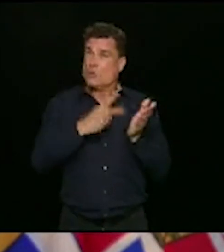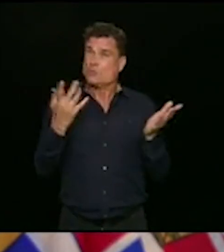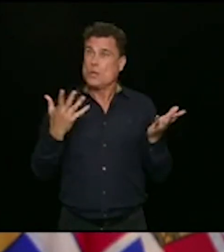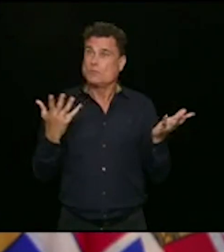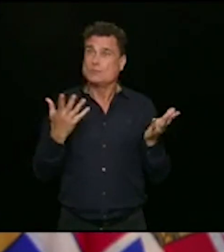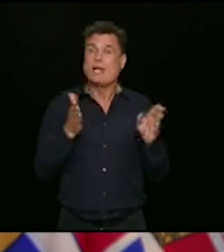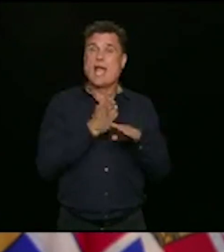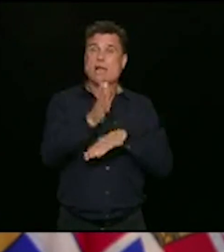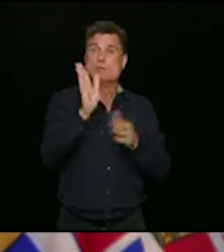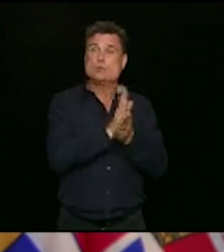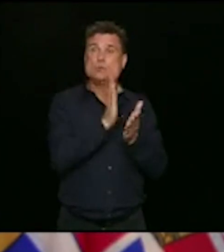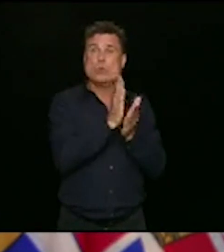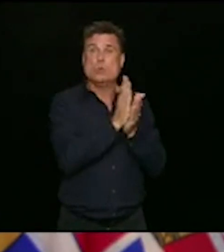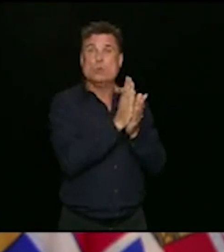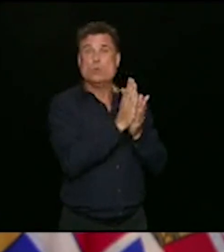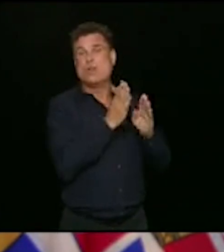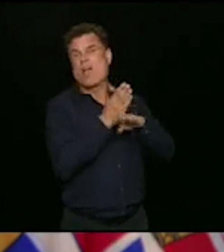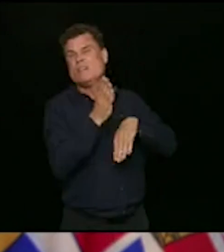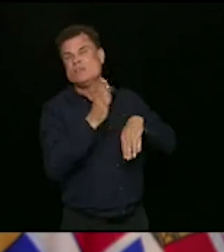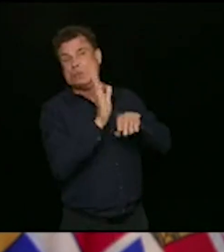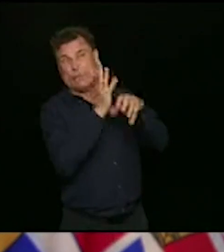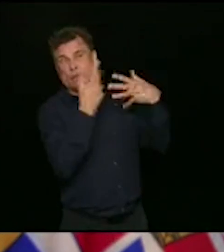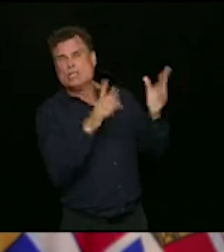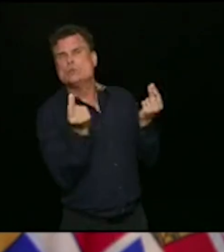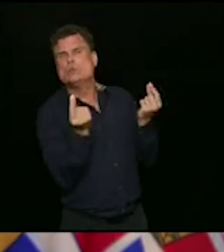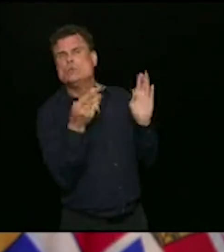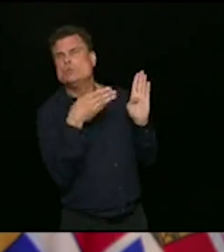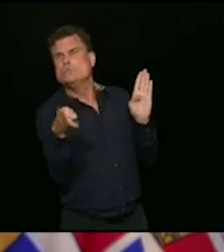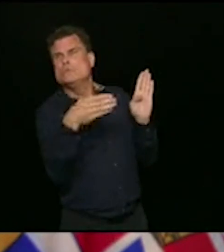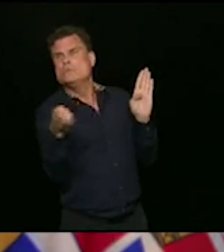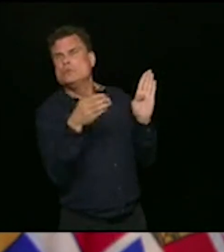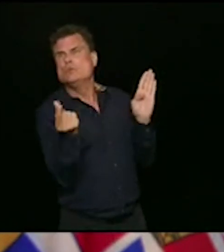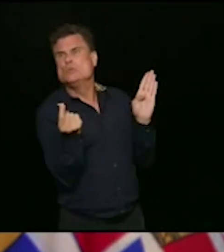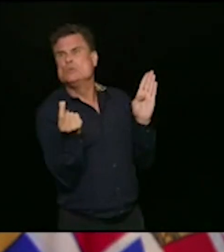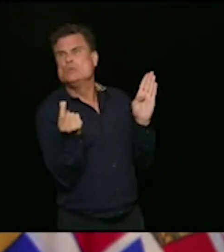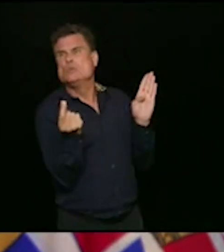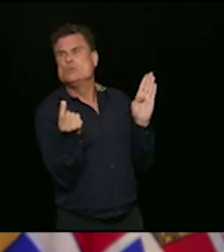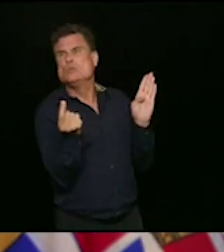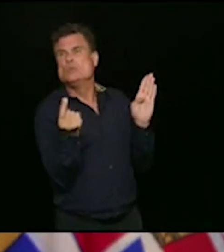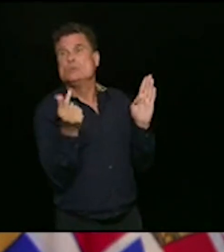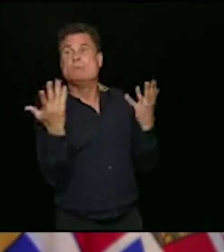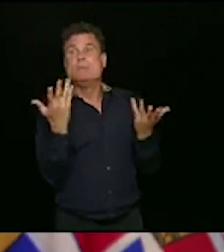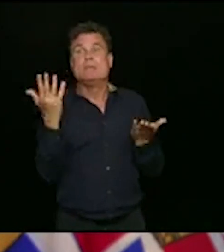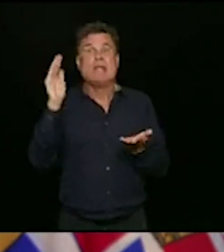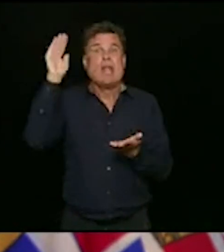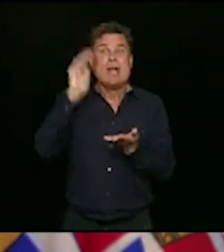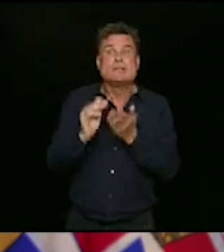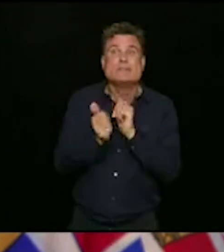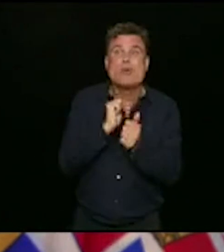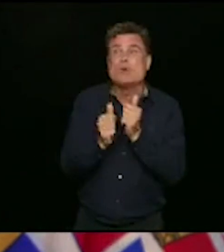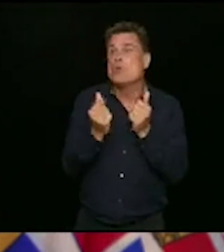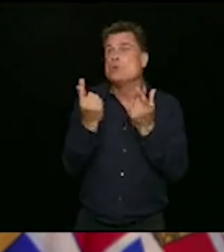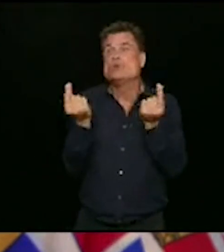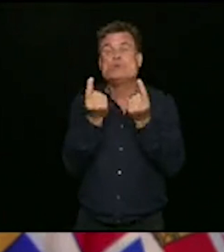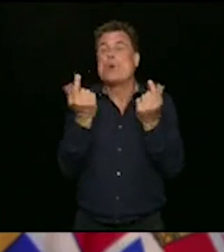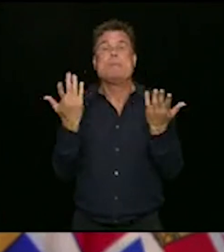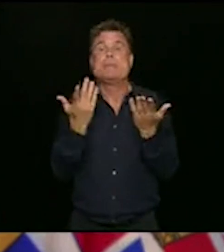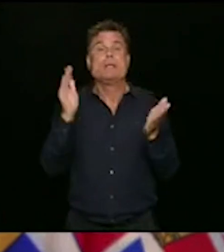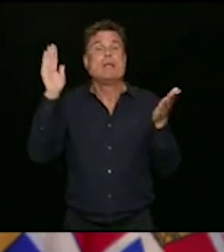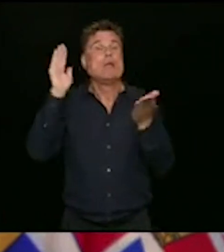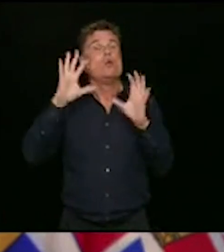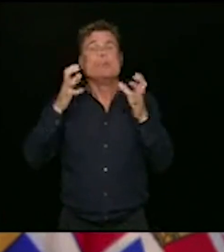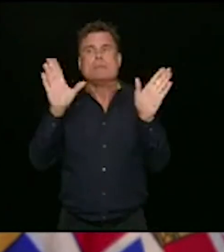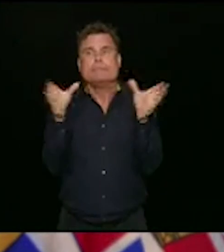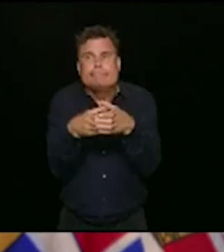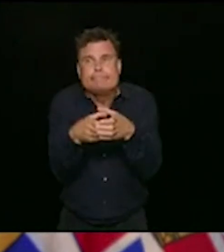the after-school activities that children may want to be into, and look at how we can do those on a much smaller scale